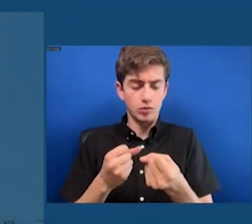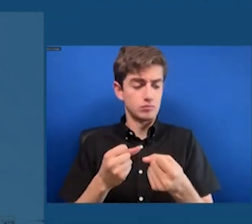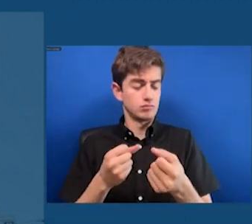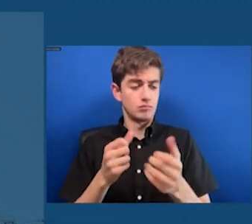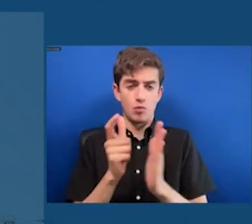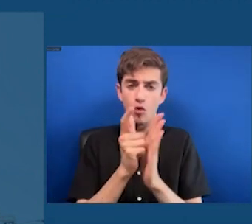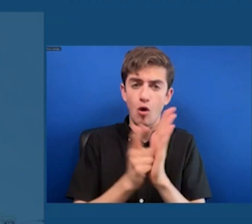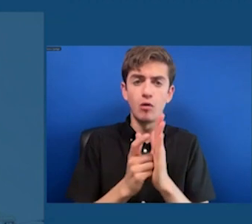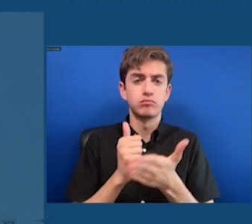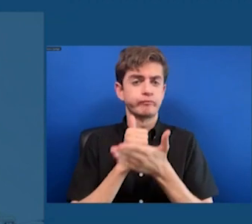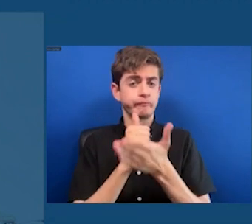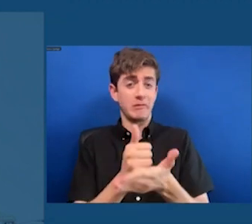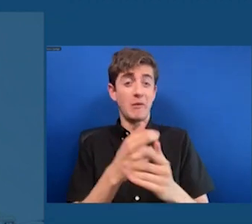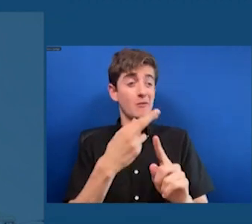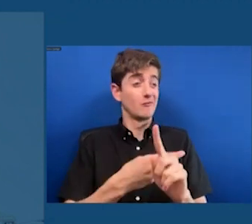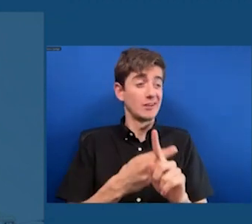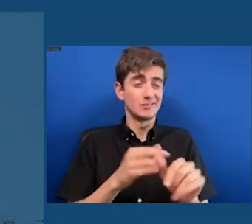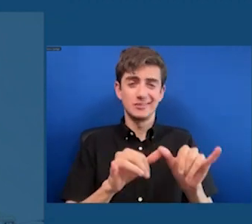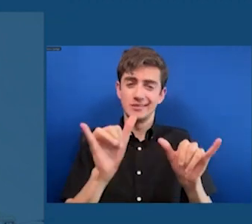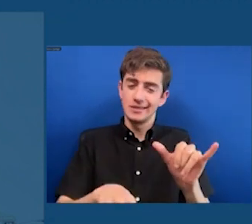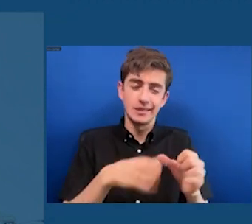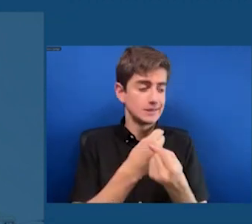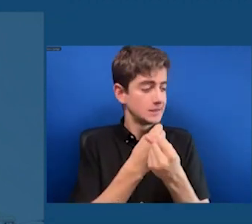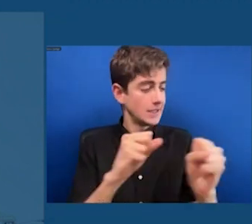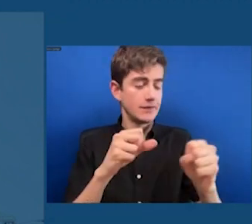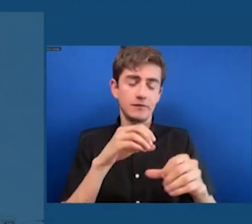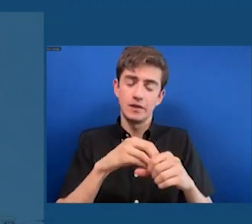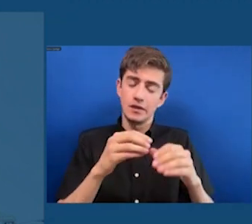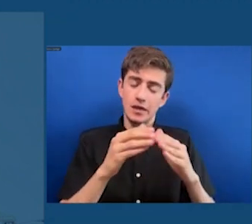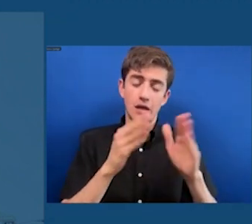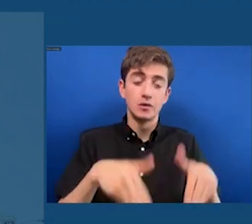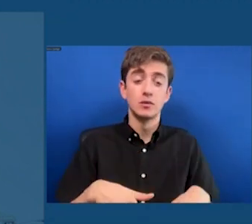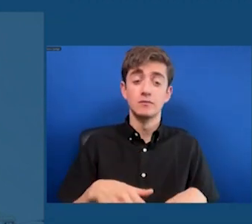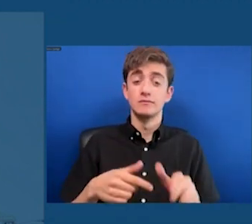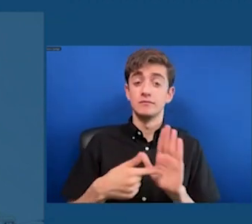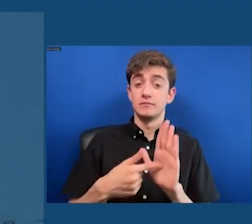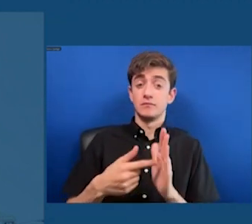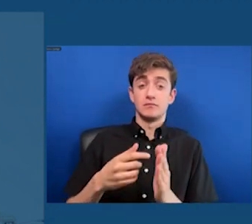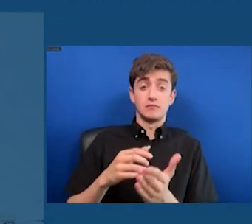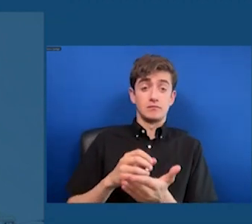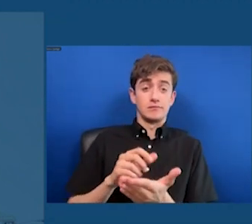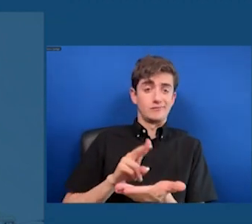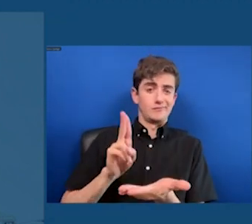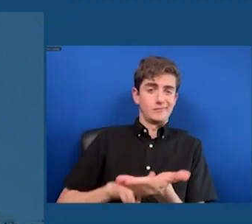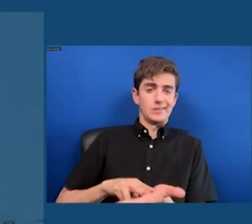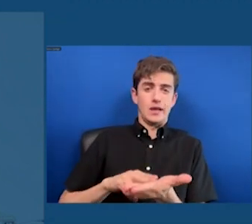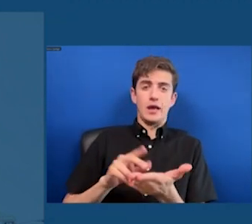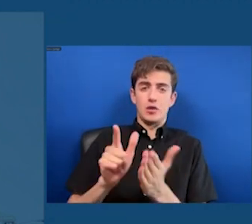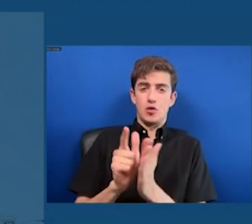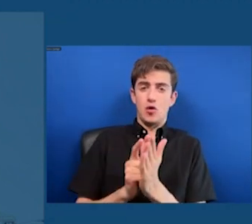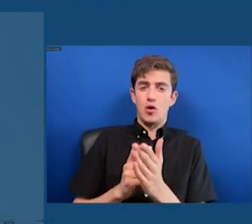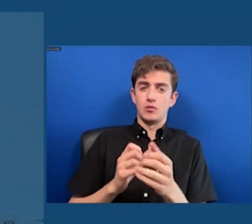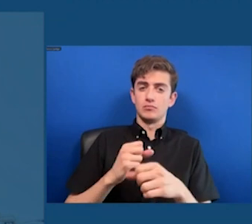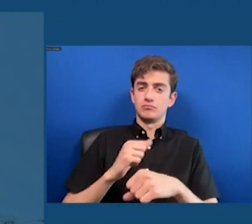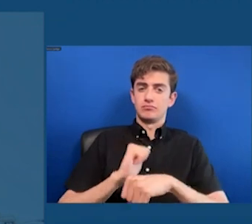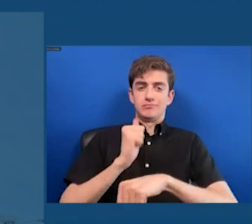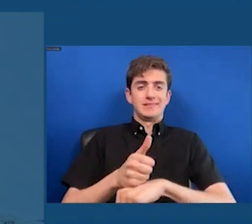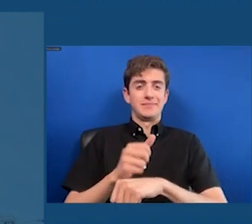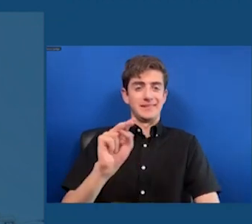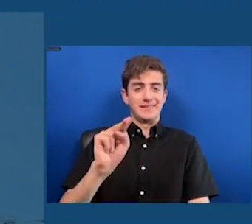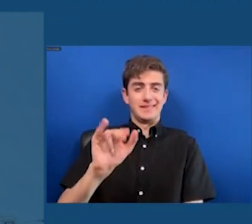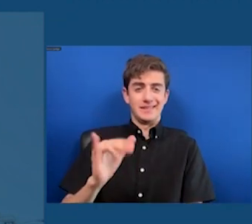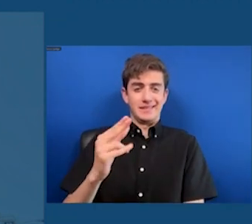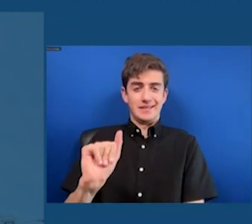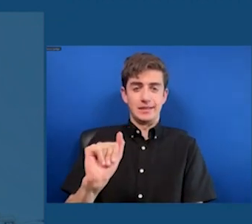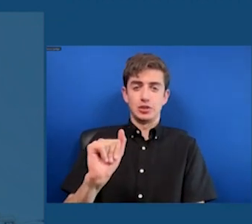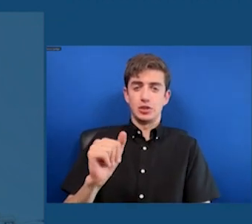housed, from signing legislation to create the NYCHA Preservation Trust, which unlocked billions of dollars for